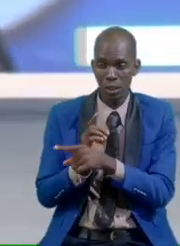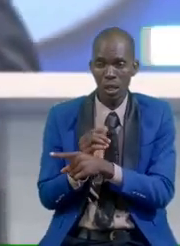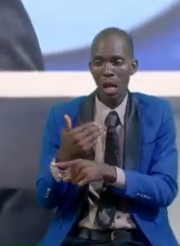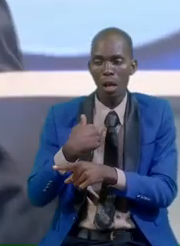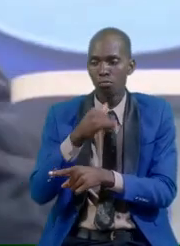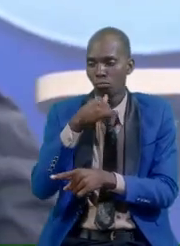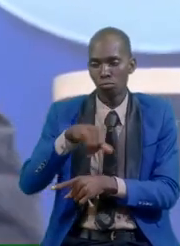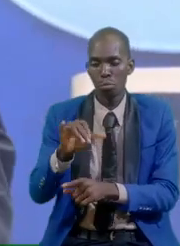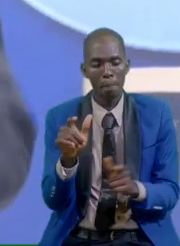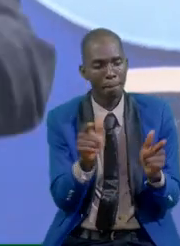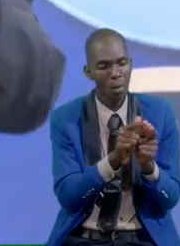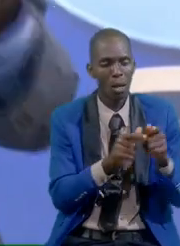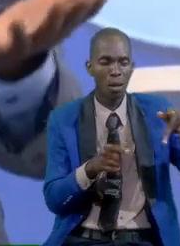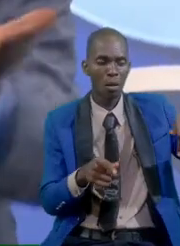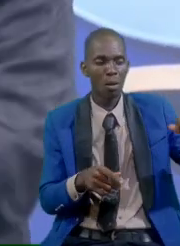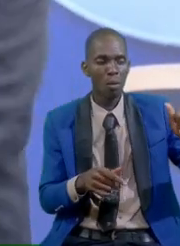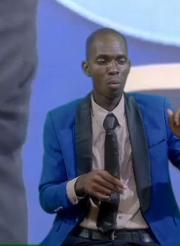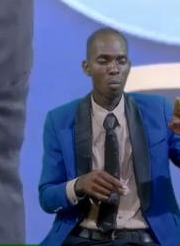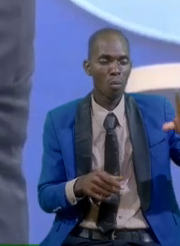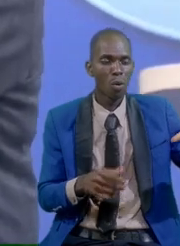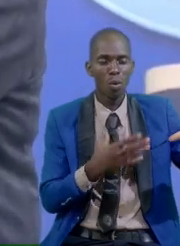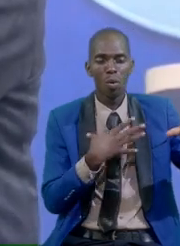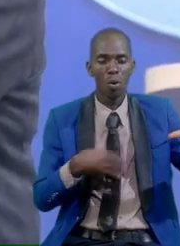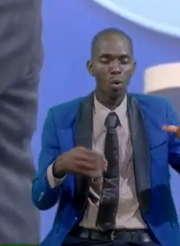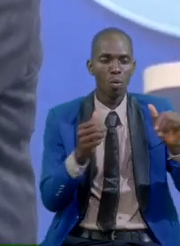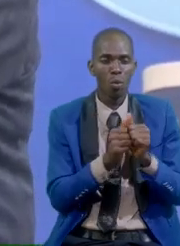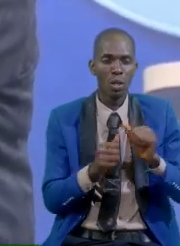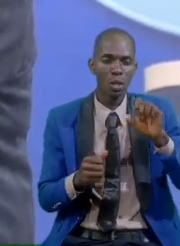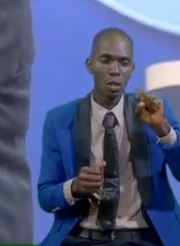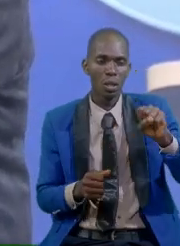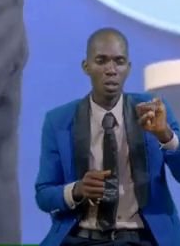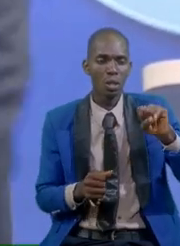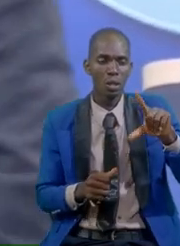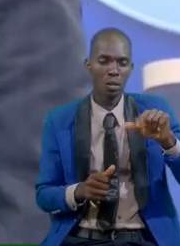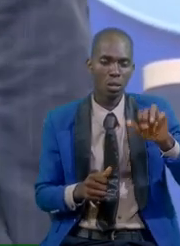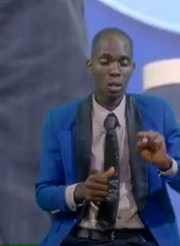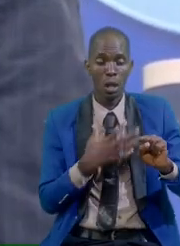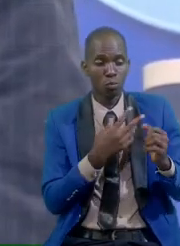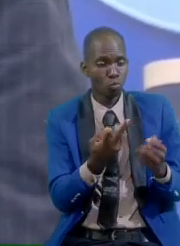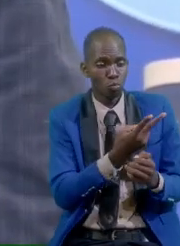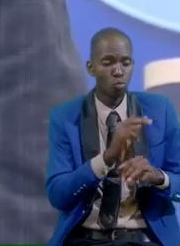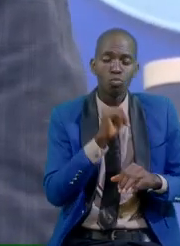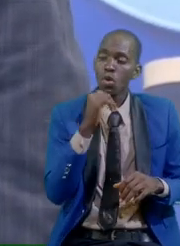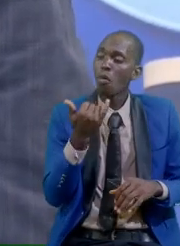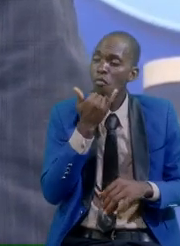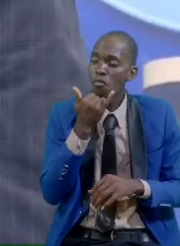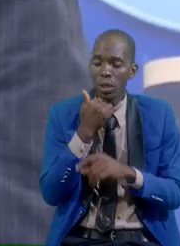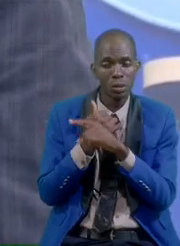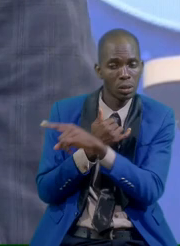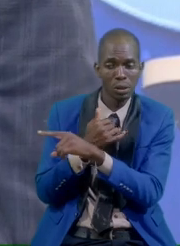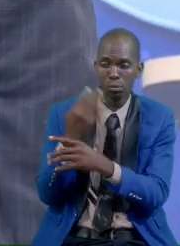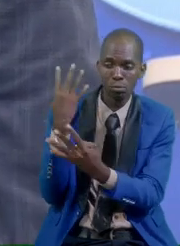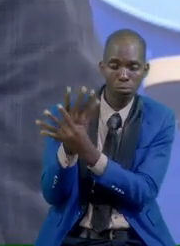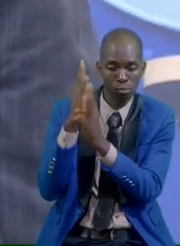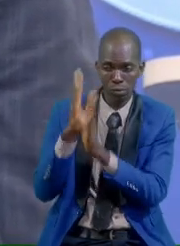and Silas. Paul and Silas did not offend him, but he had a